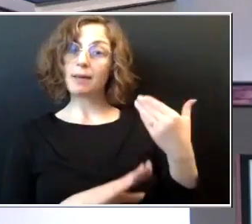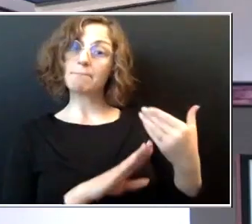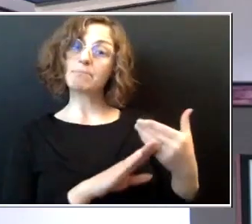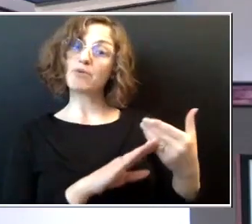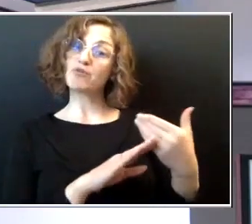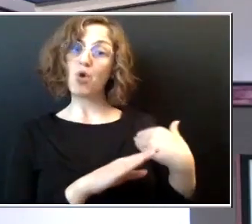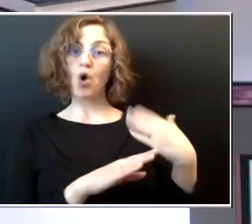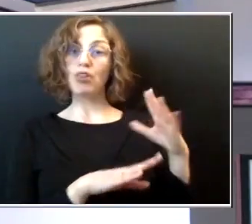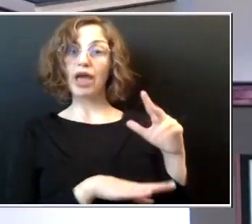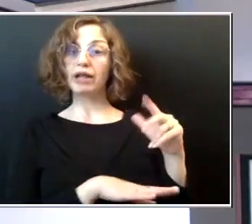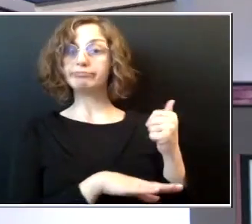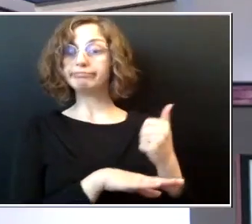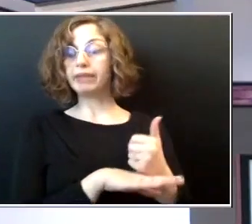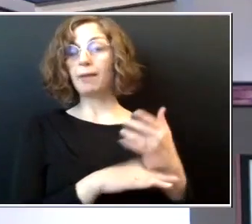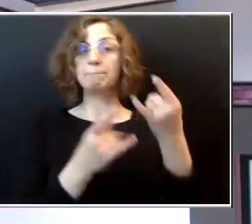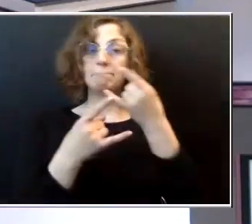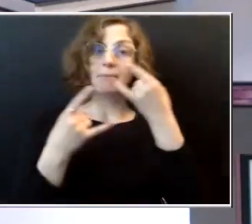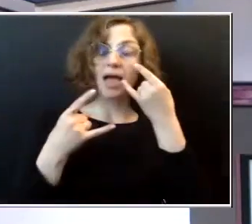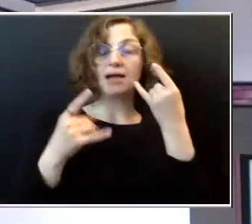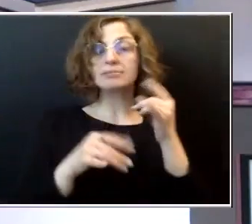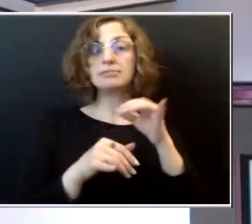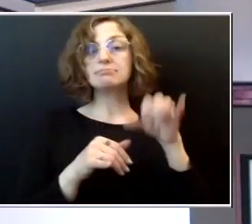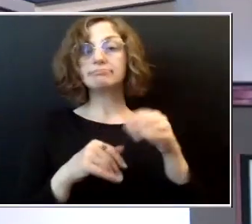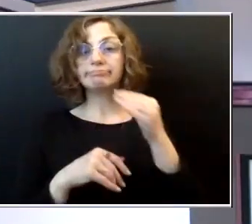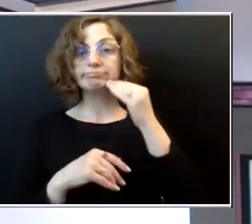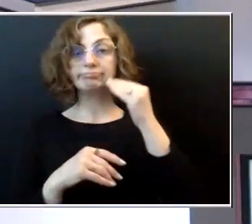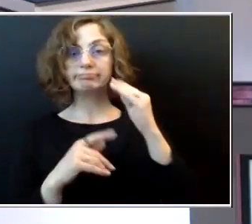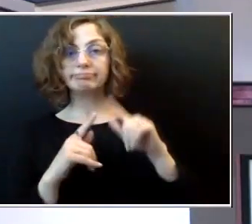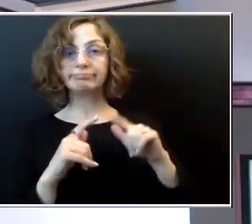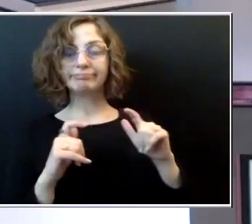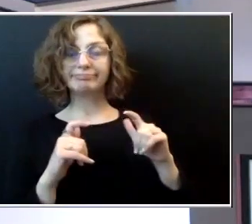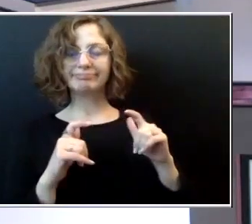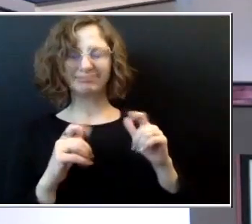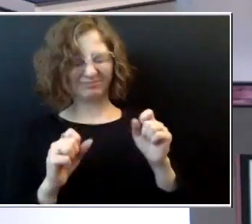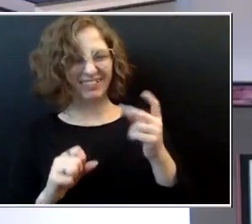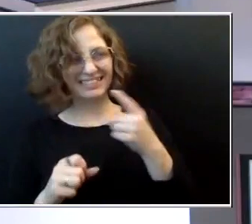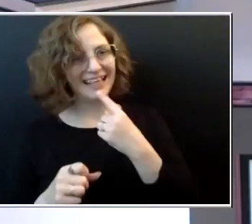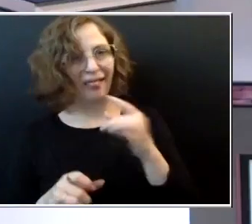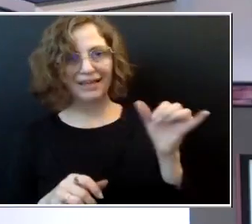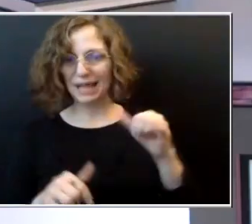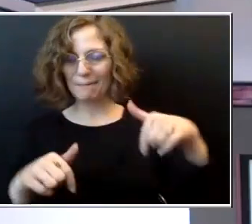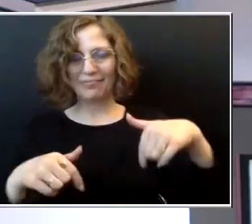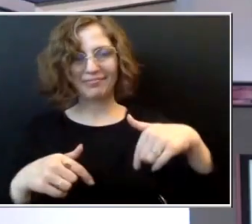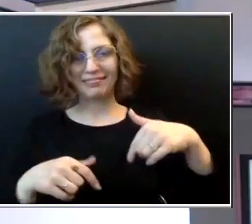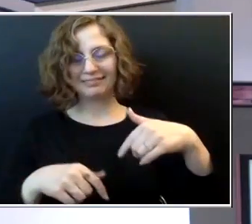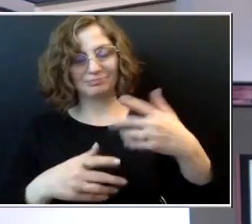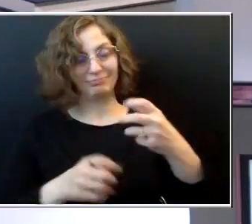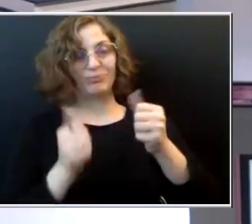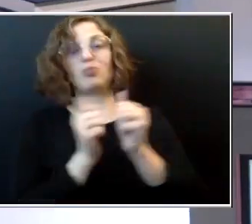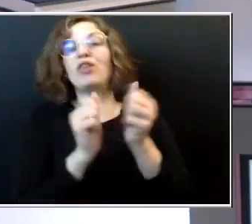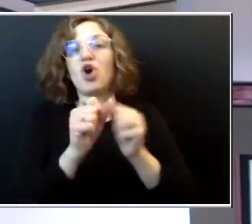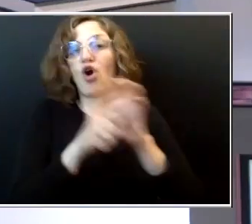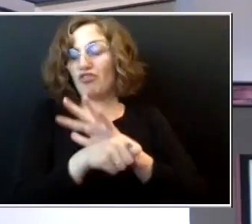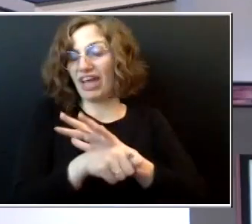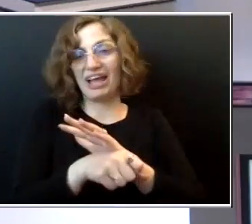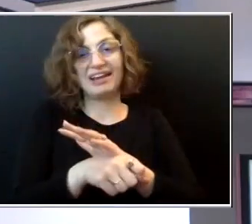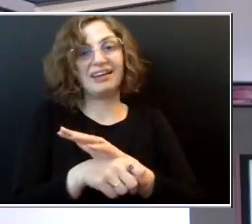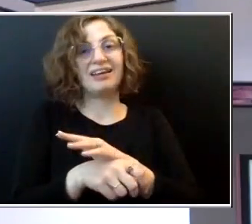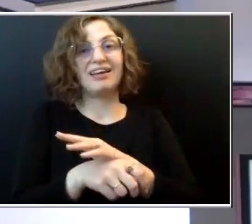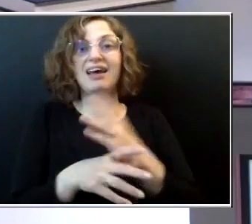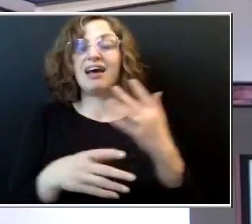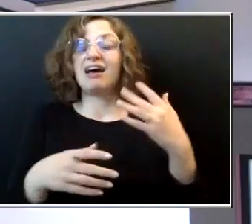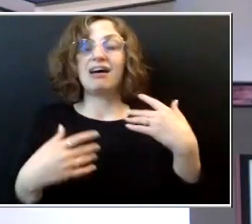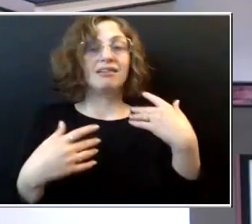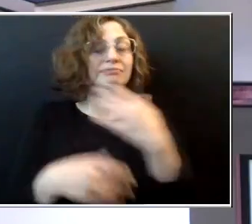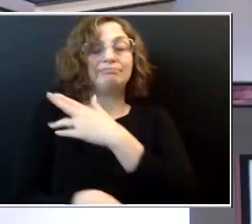home. You could have said the same story about New York this time when the health systems were overwhelmed. And I mean, we were shipping doctors and nurses out